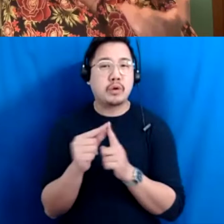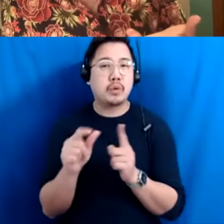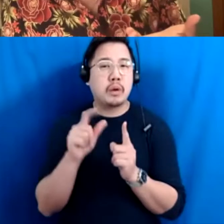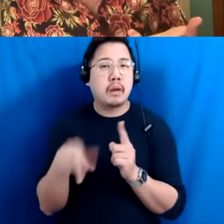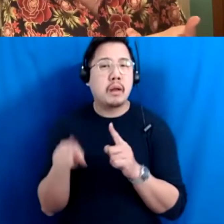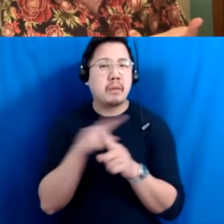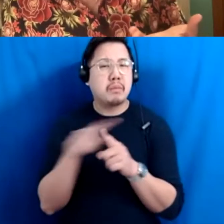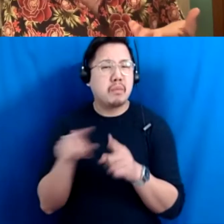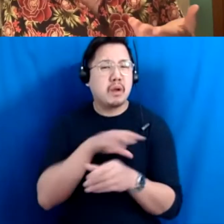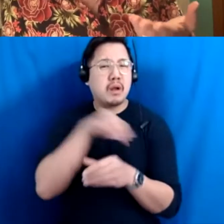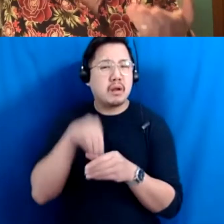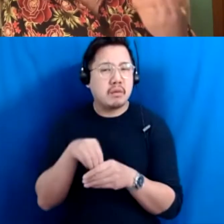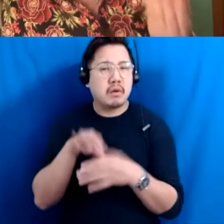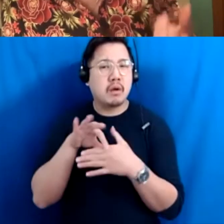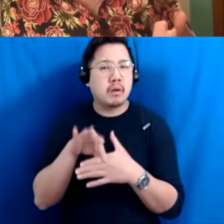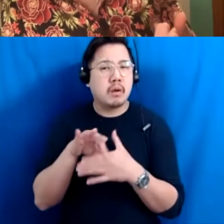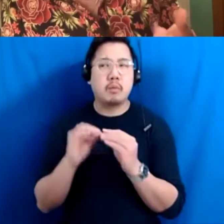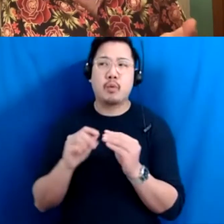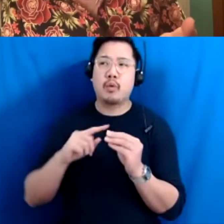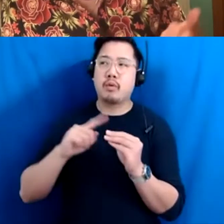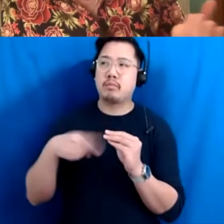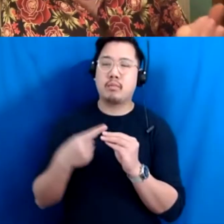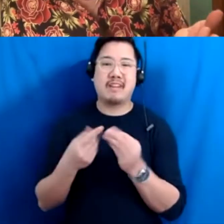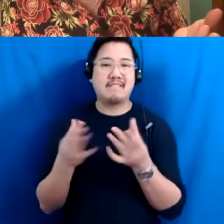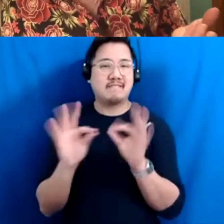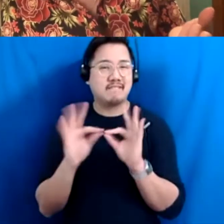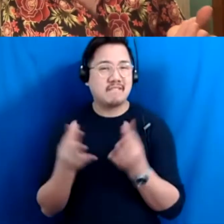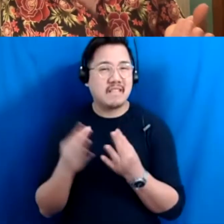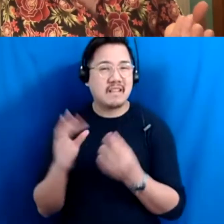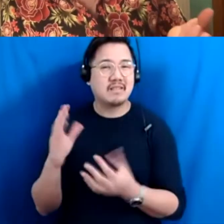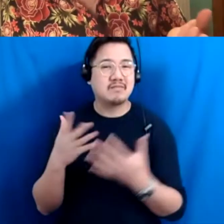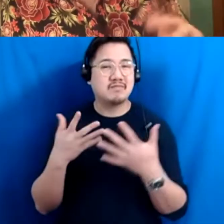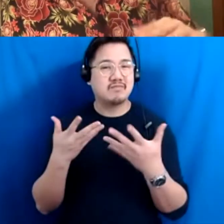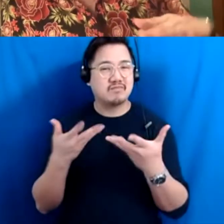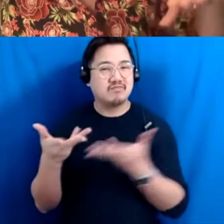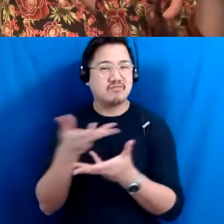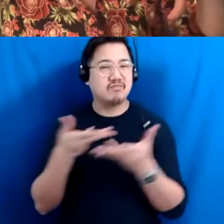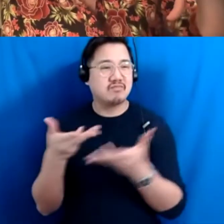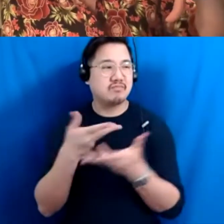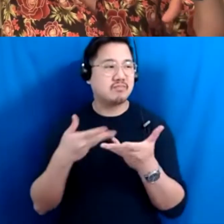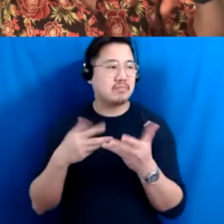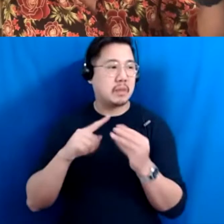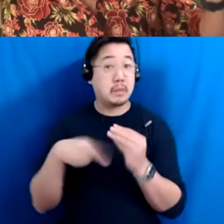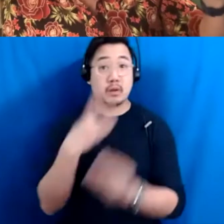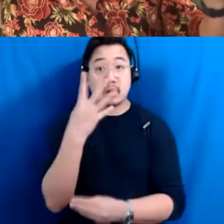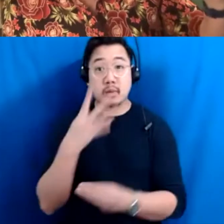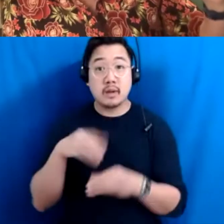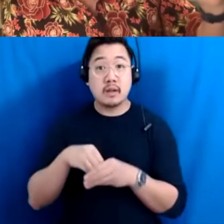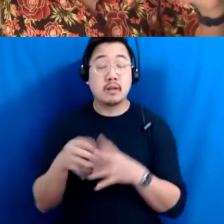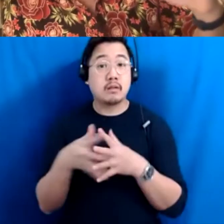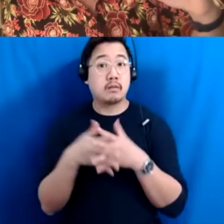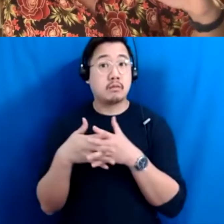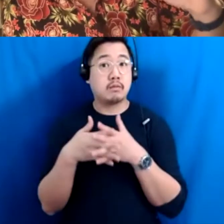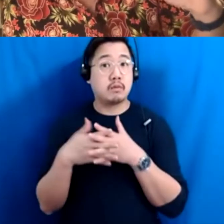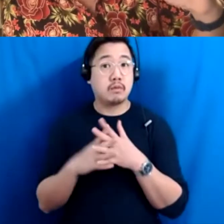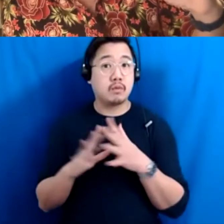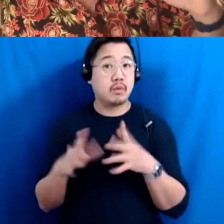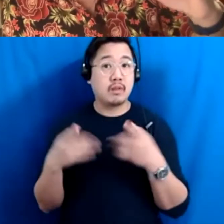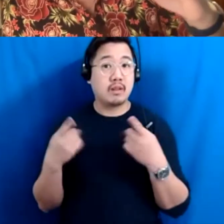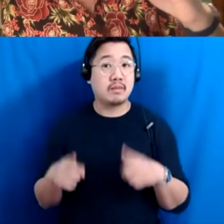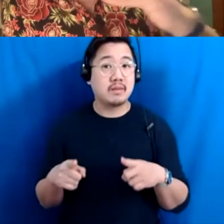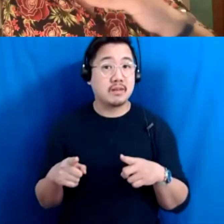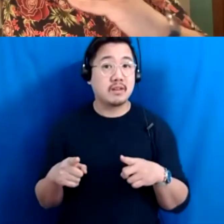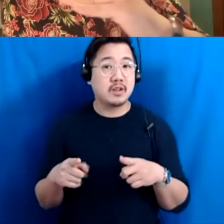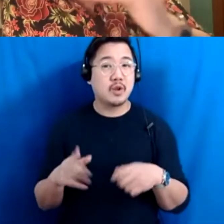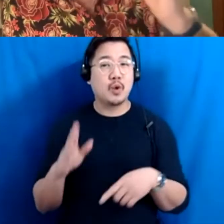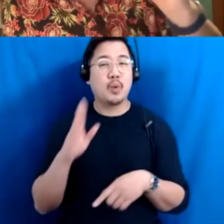of family dynamics of immigrants in the US, what you get is sort of like very